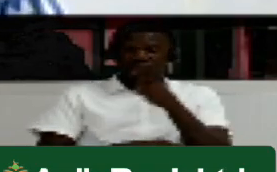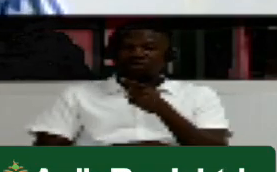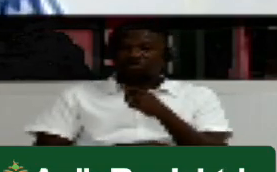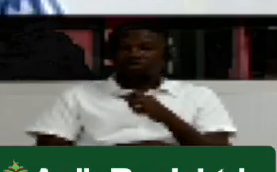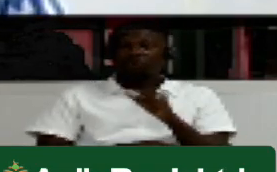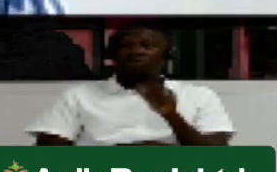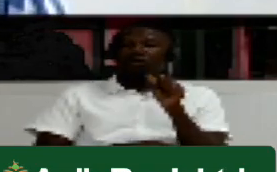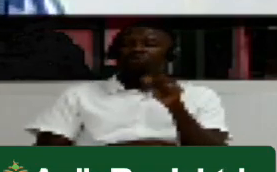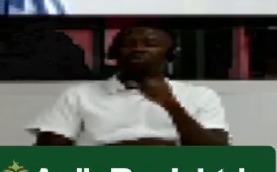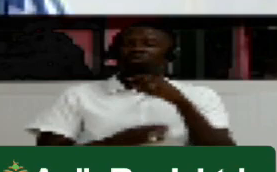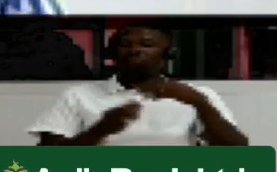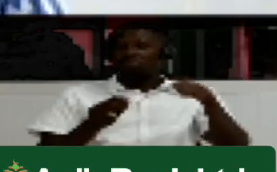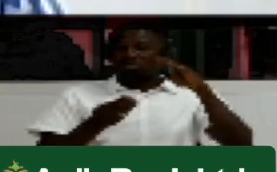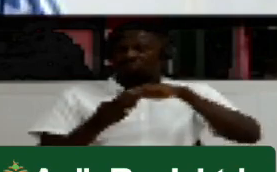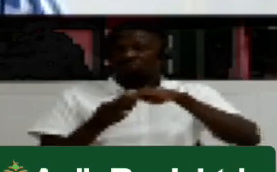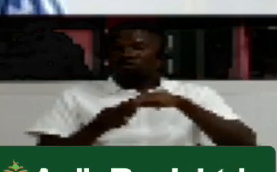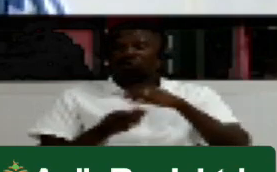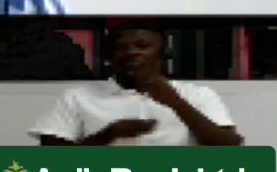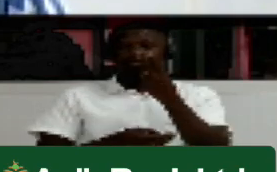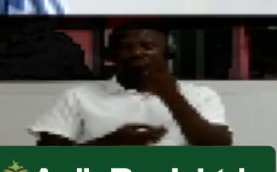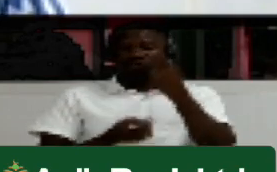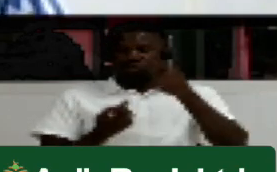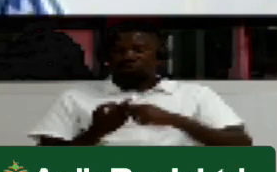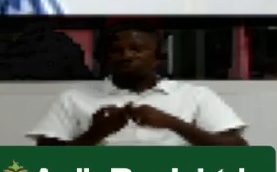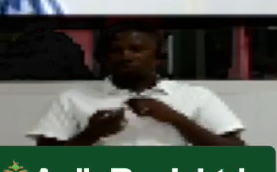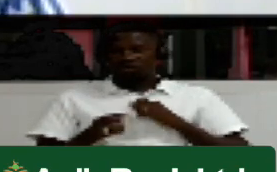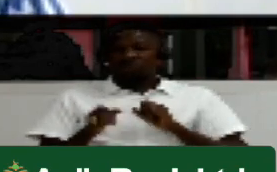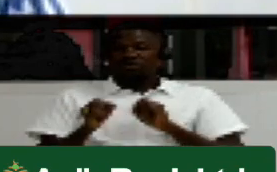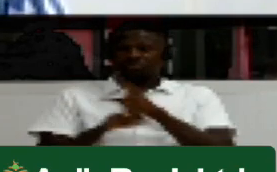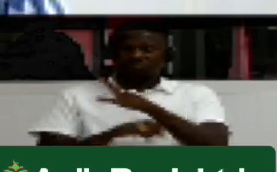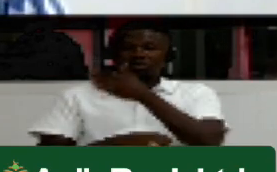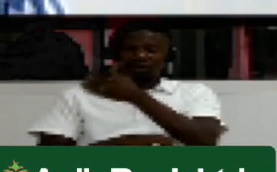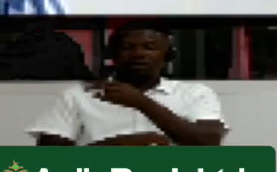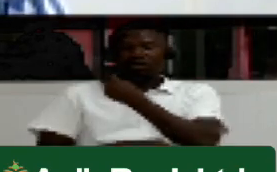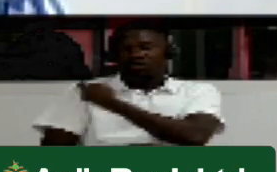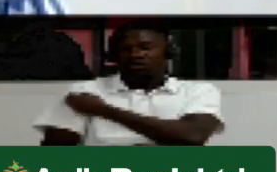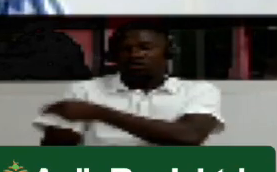2 months that we spent in that hospital.